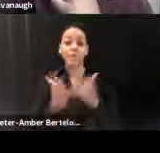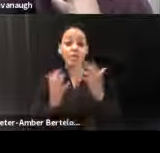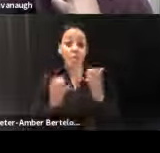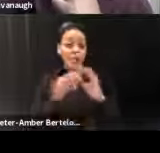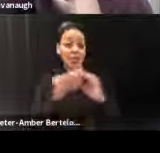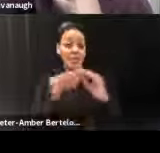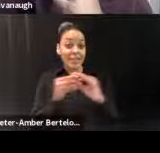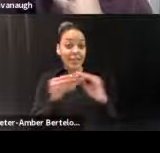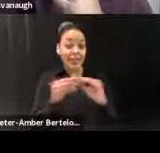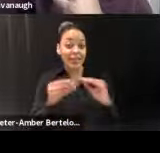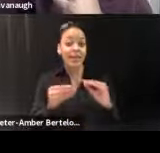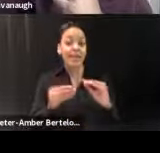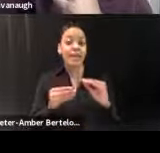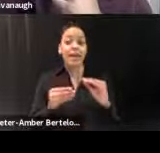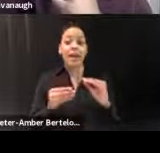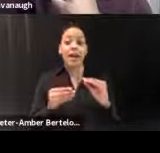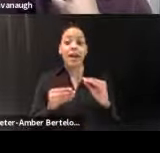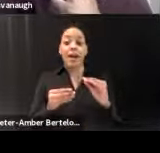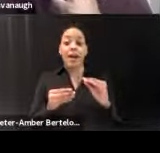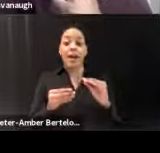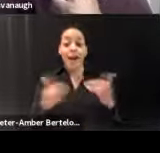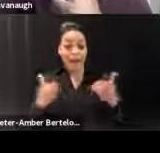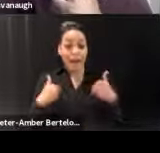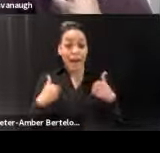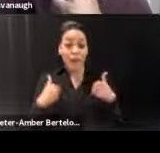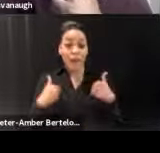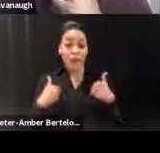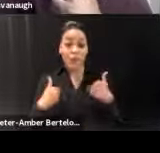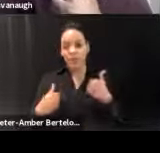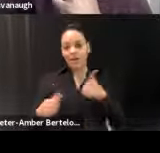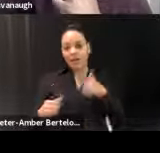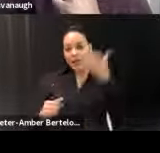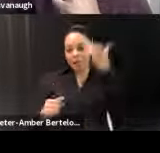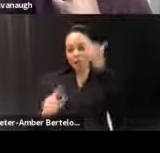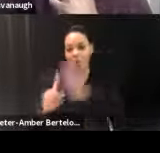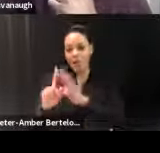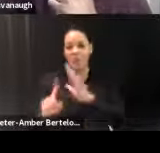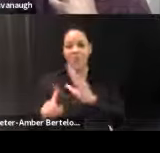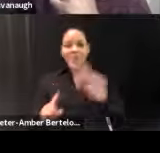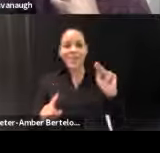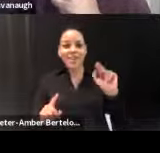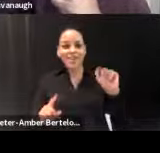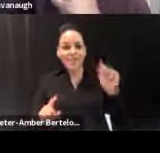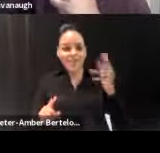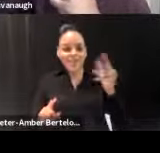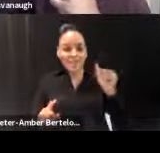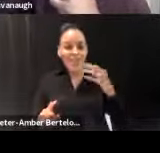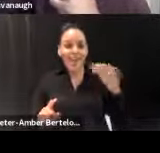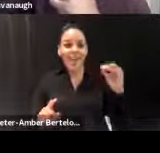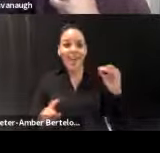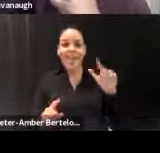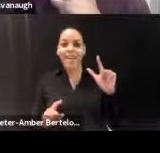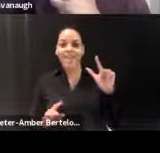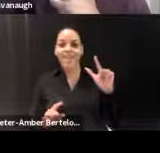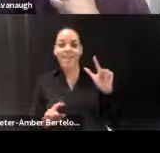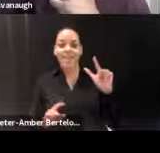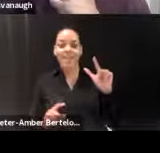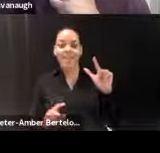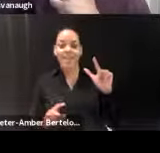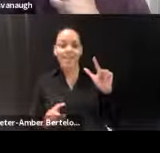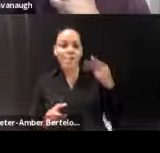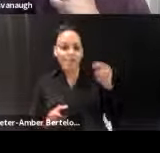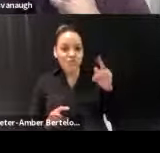I just want to say that I have known LaTasha N. Nevada Diggs and Patricia Spears Jones